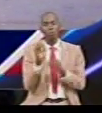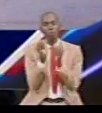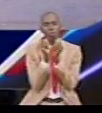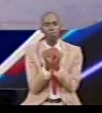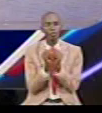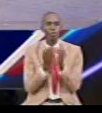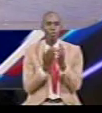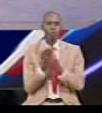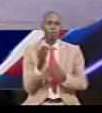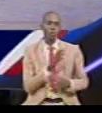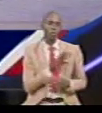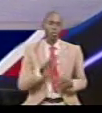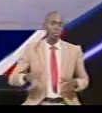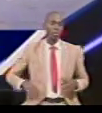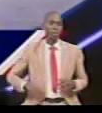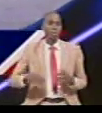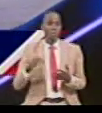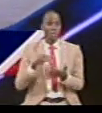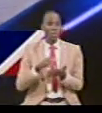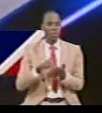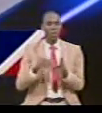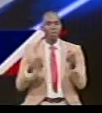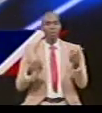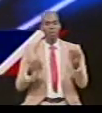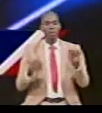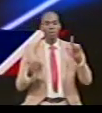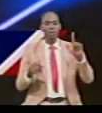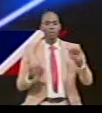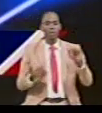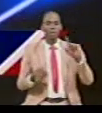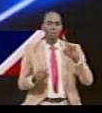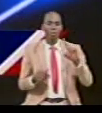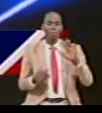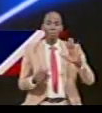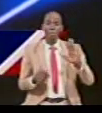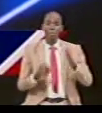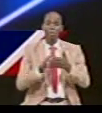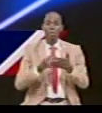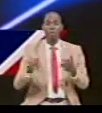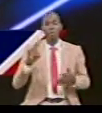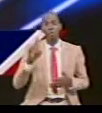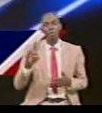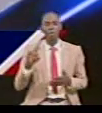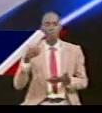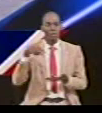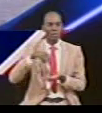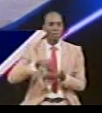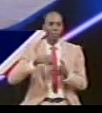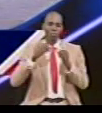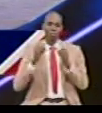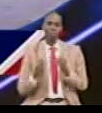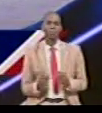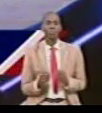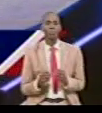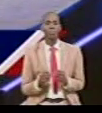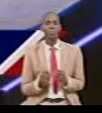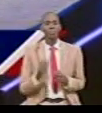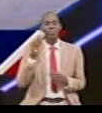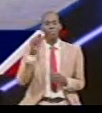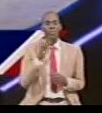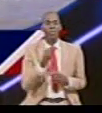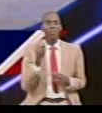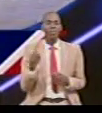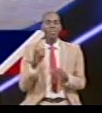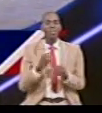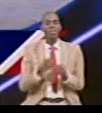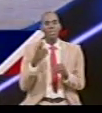Christ. Again, in verse 1 of Galatians chapter 5, stand fast, therefore, in